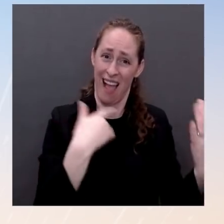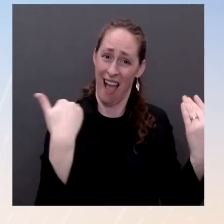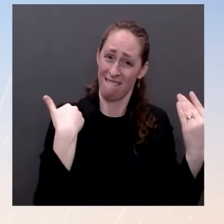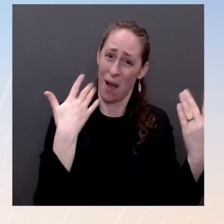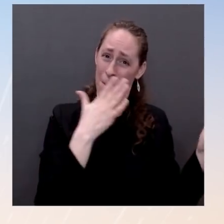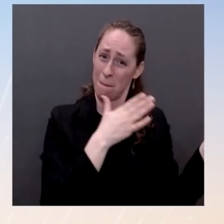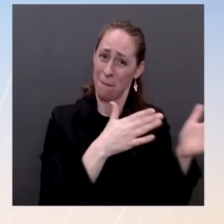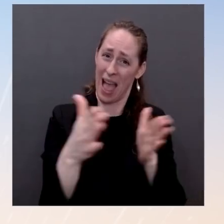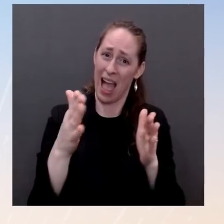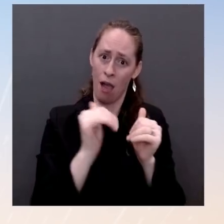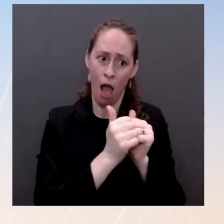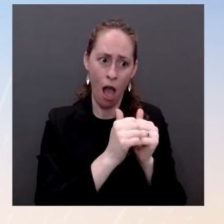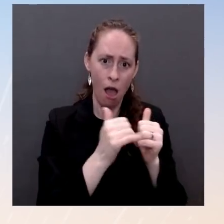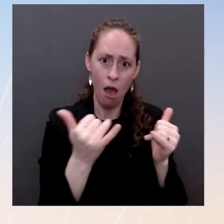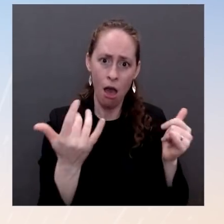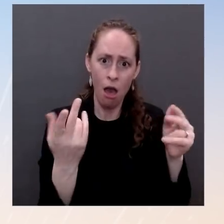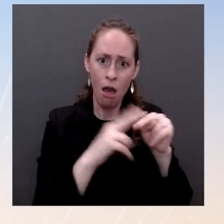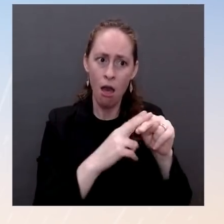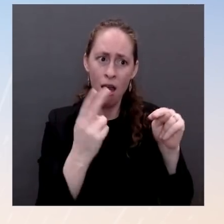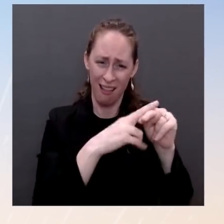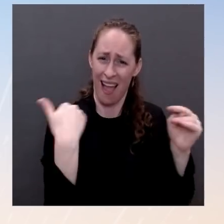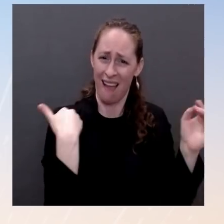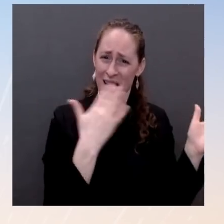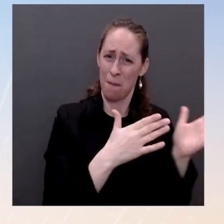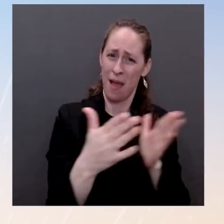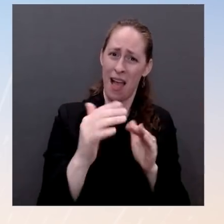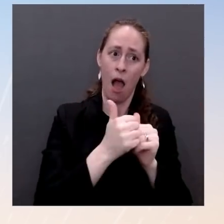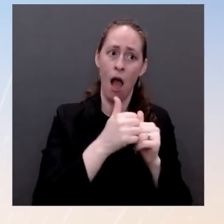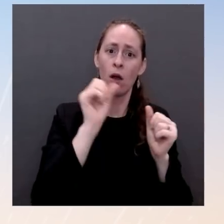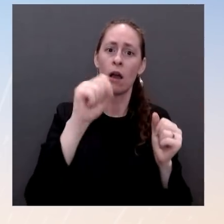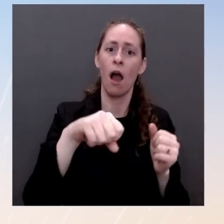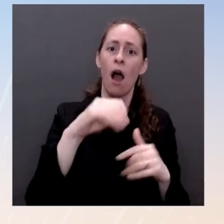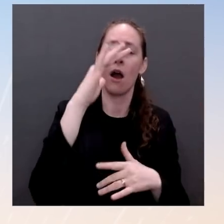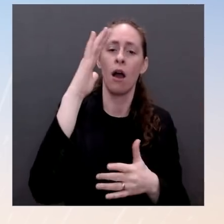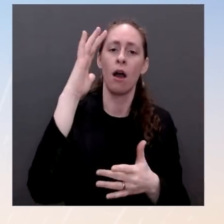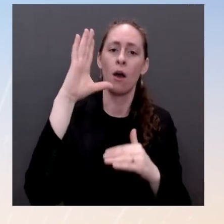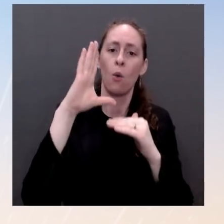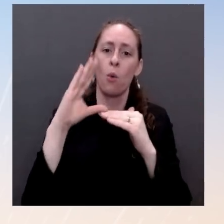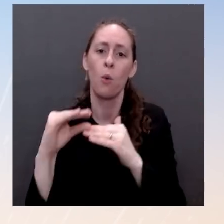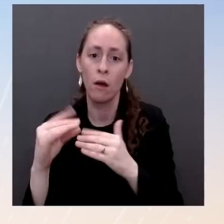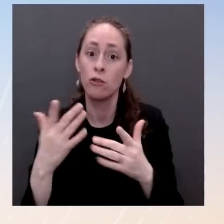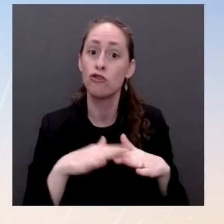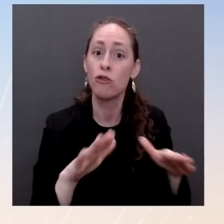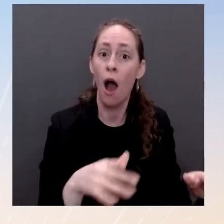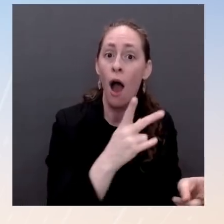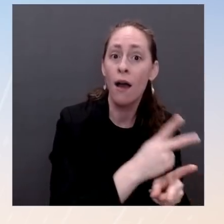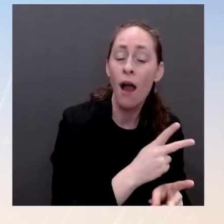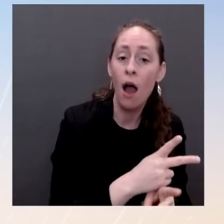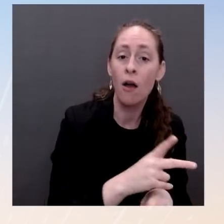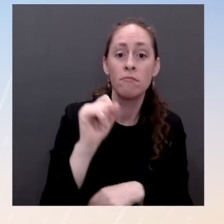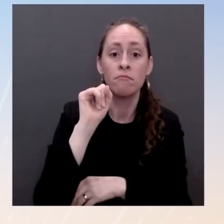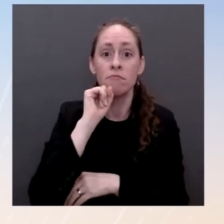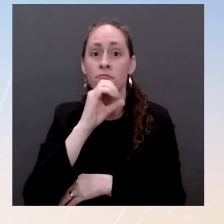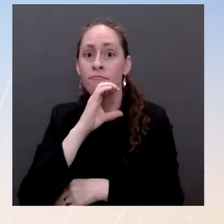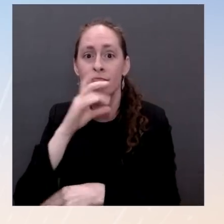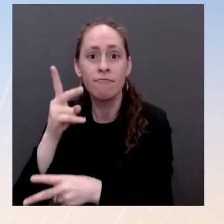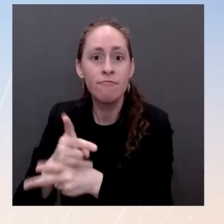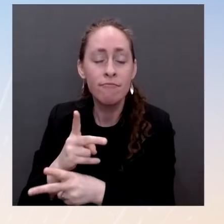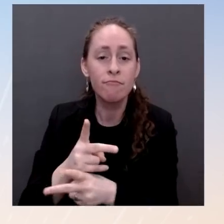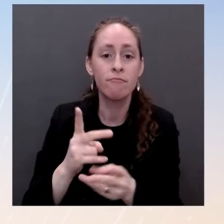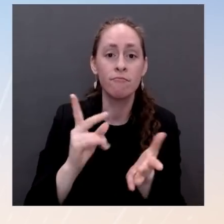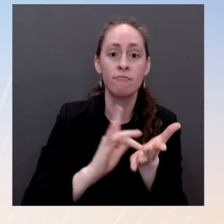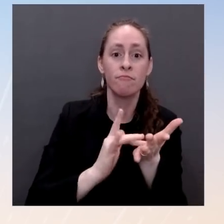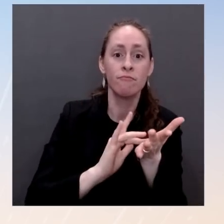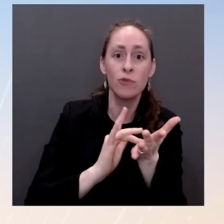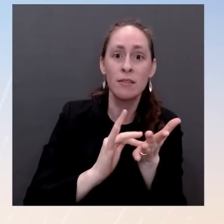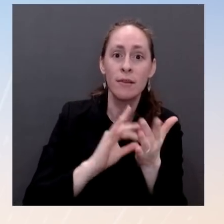drugs, and we can do that and fully pay for it by making the tax system more fair. So what is encouraging to the president is that